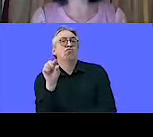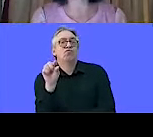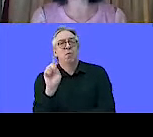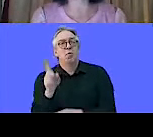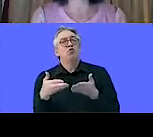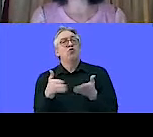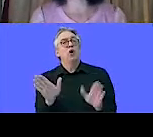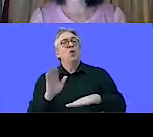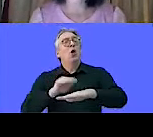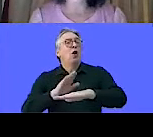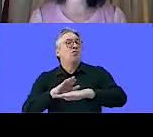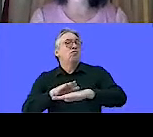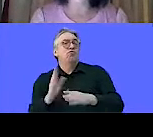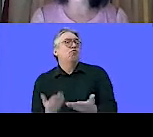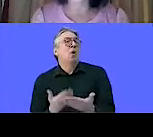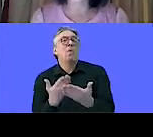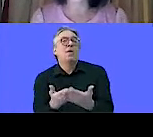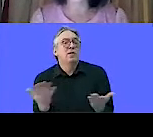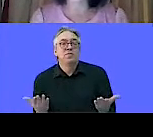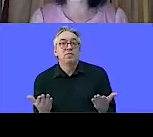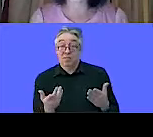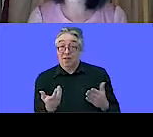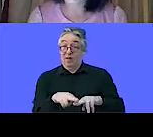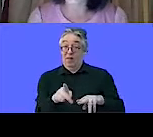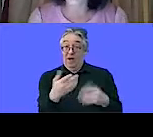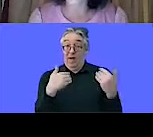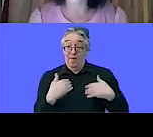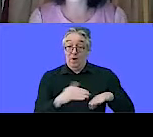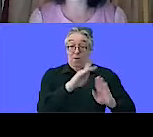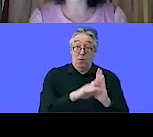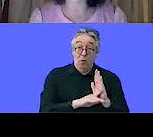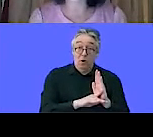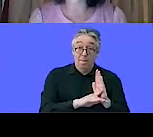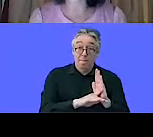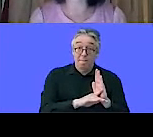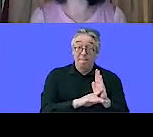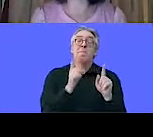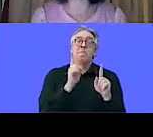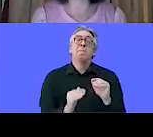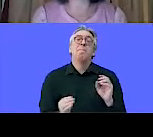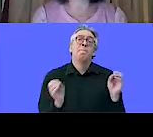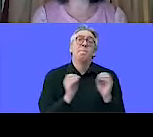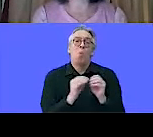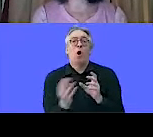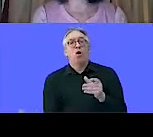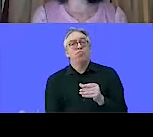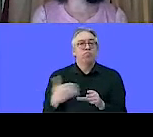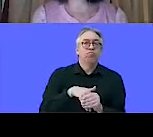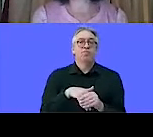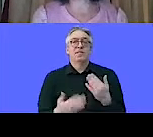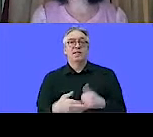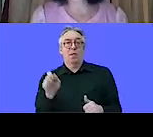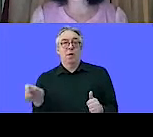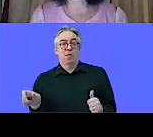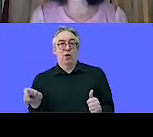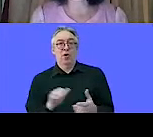on ensuring existing programs are made more inclusive for persons with disabilities through